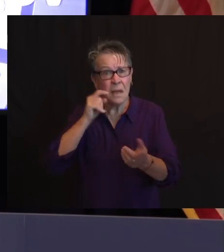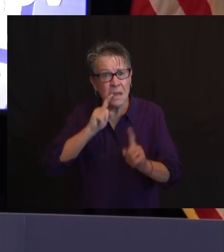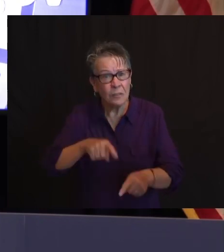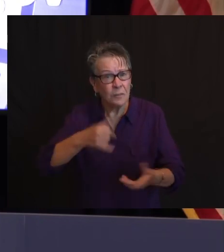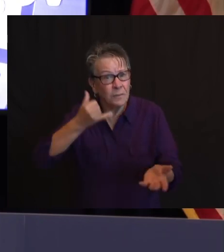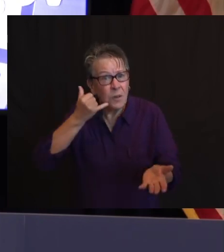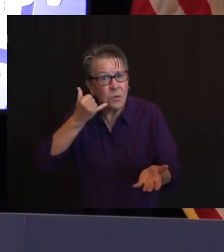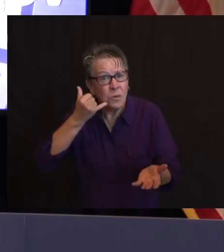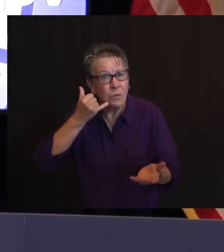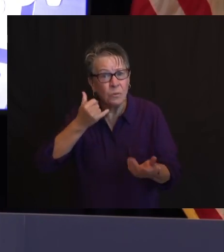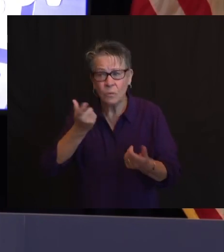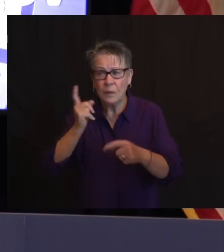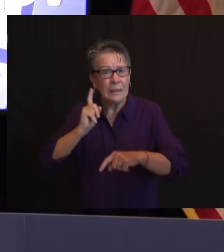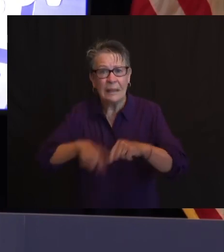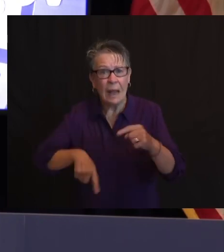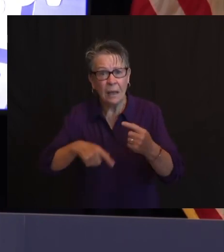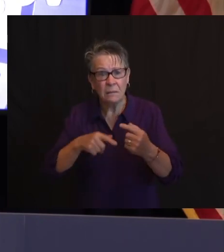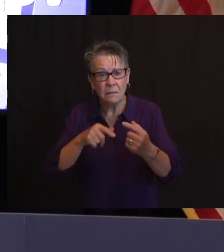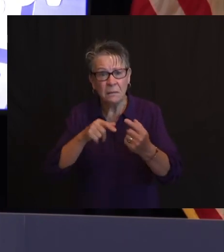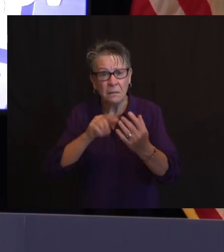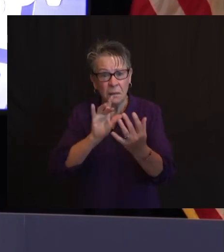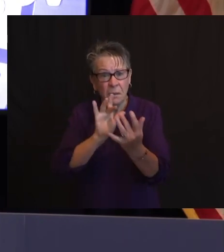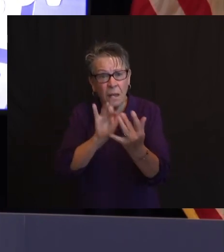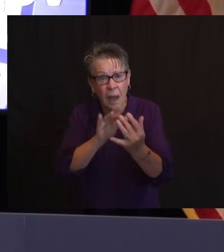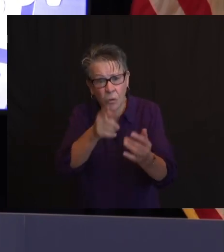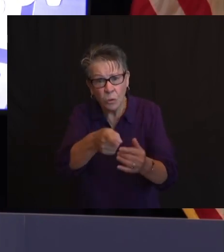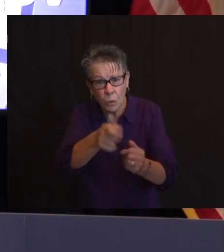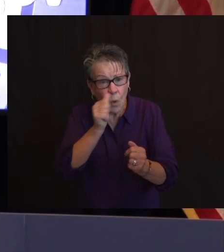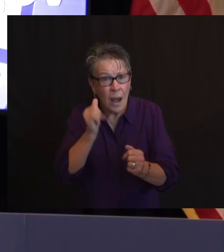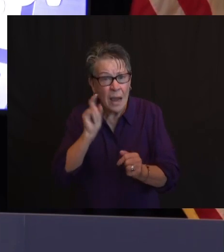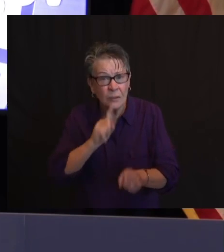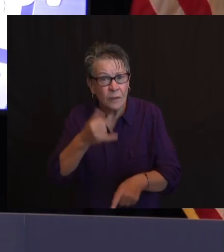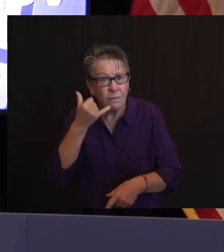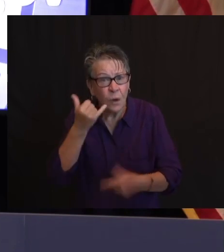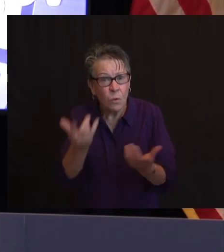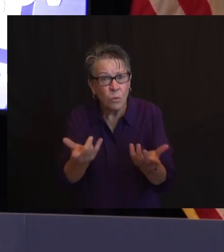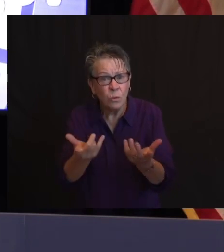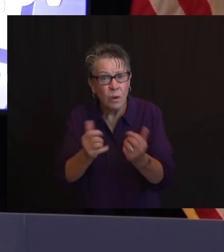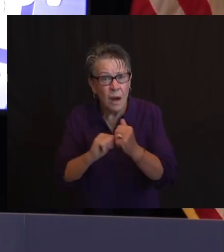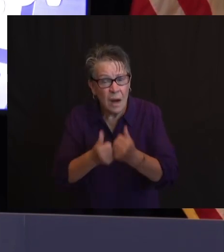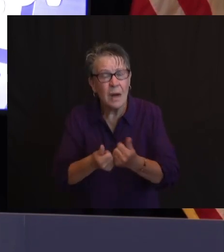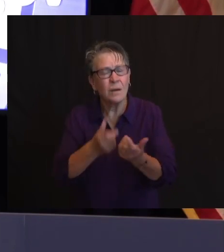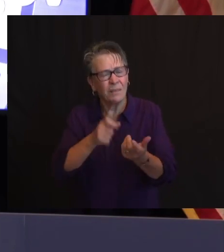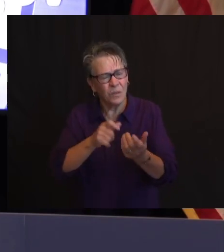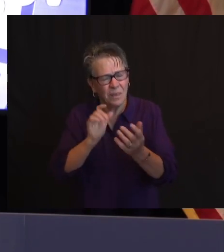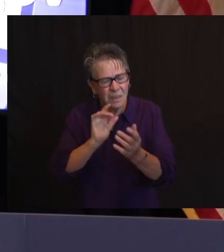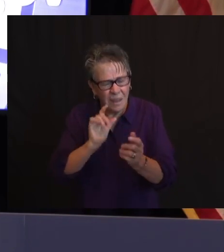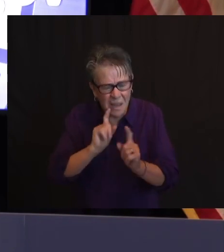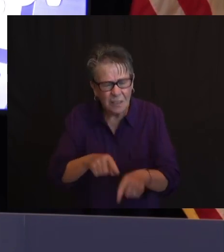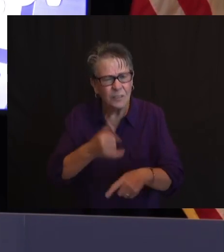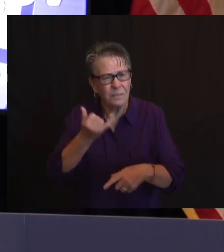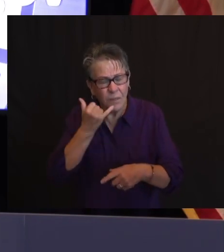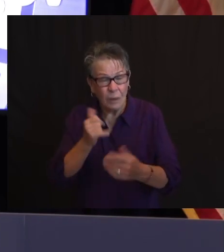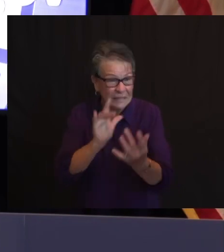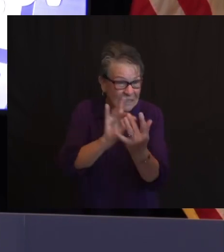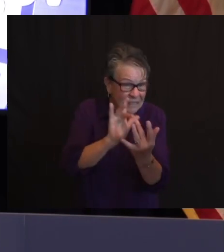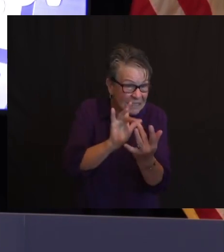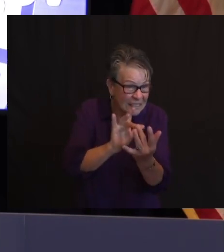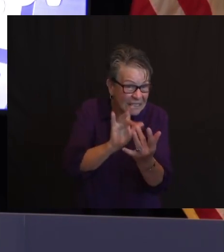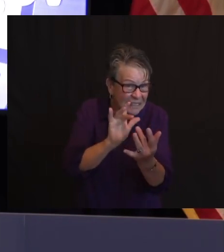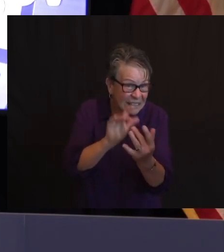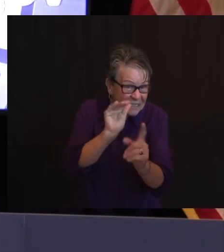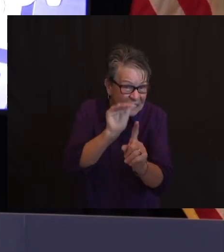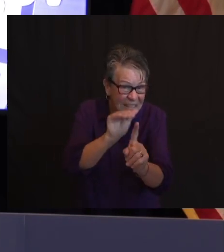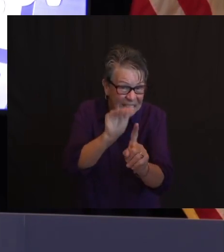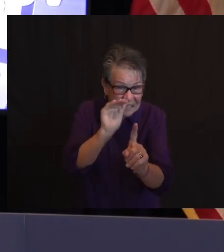contact trace, identify, who were you in contact with? How are those individuals doing? Is there a